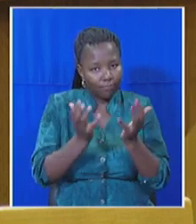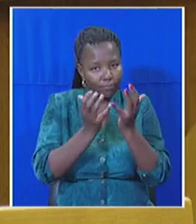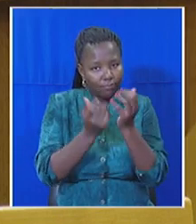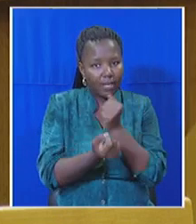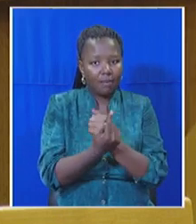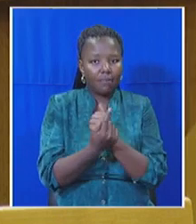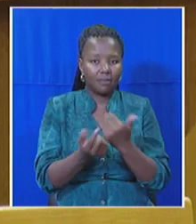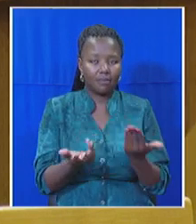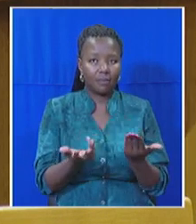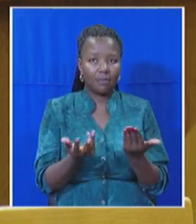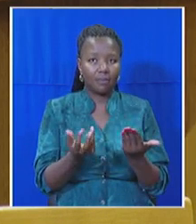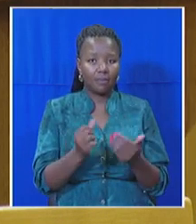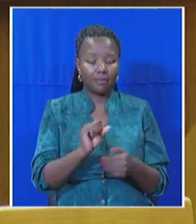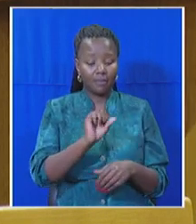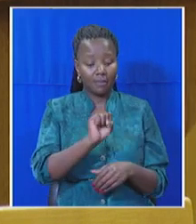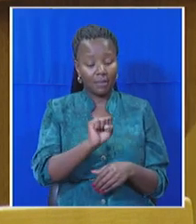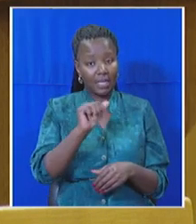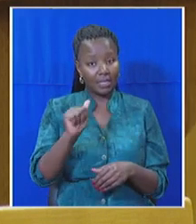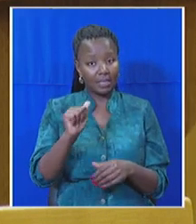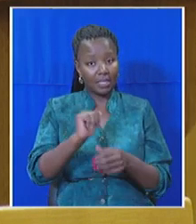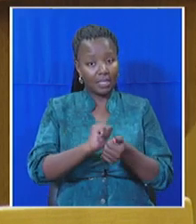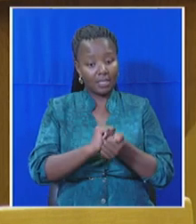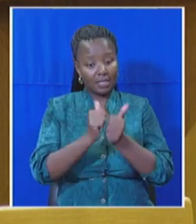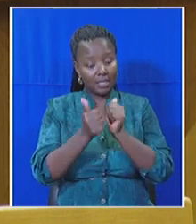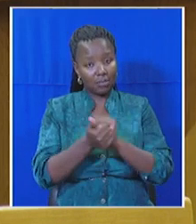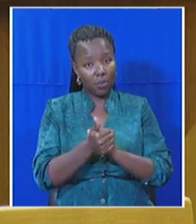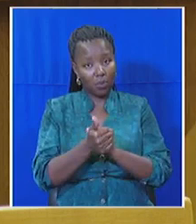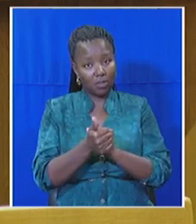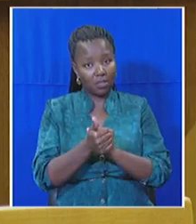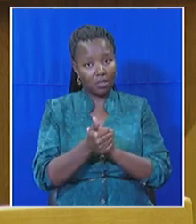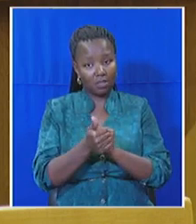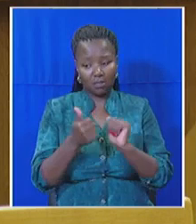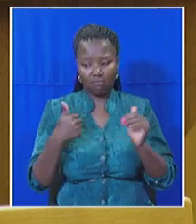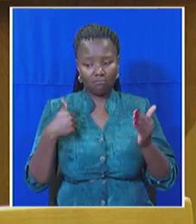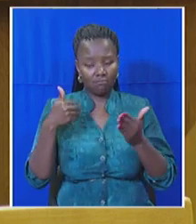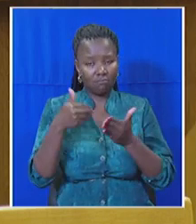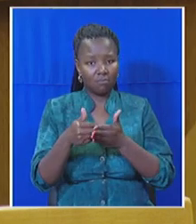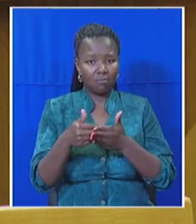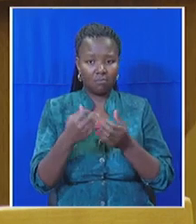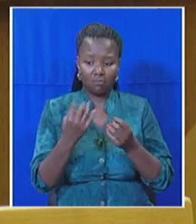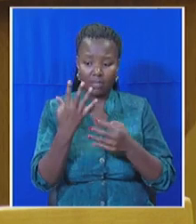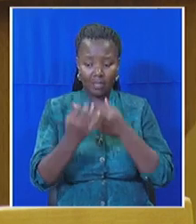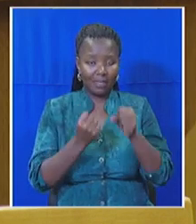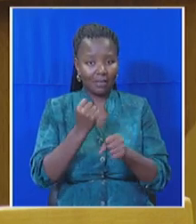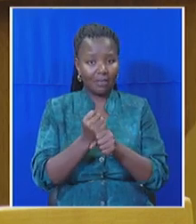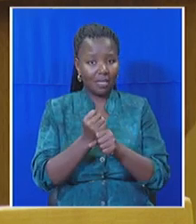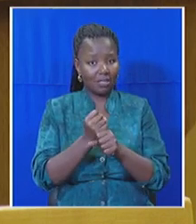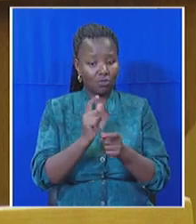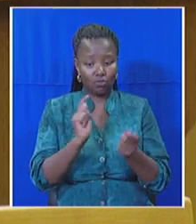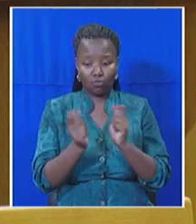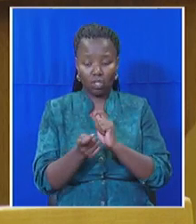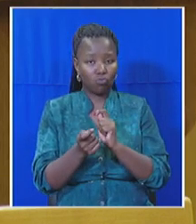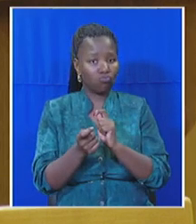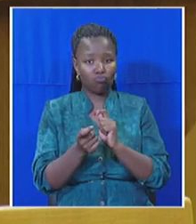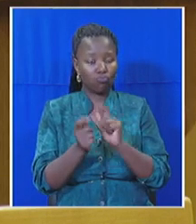The SA sport has been operating without any defined sport system for many years. I can now proudly report that this department